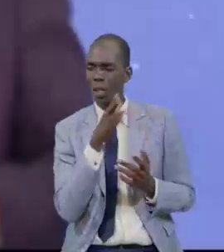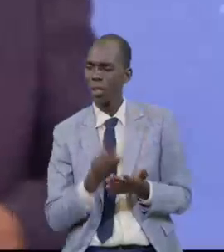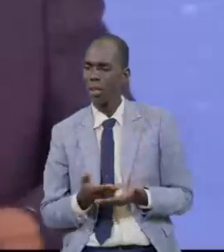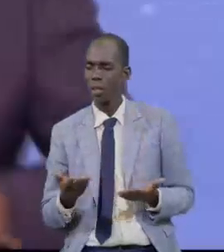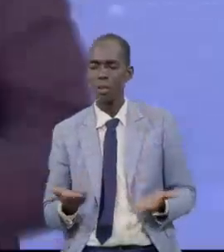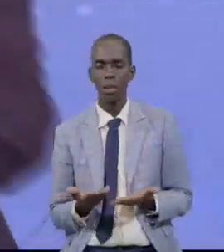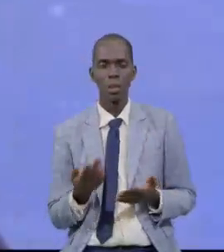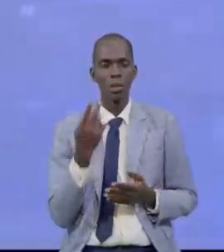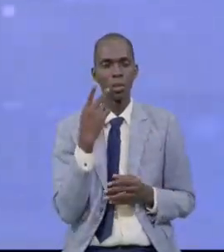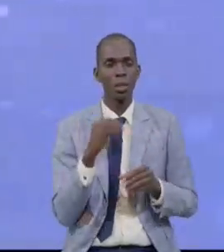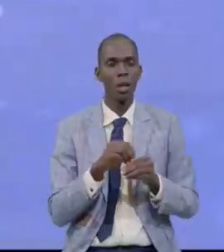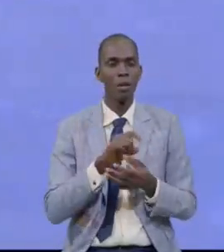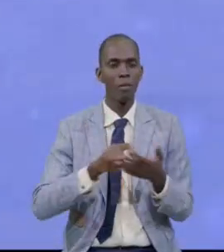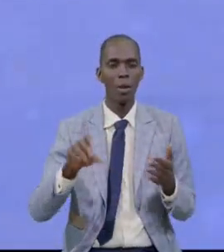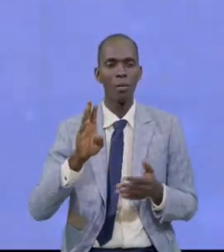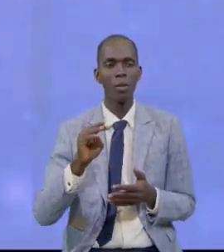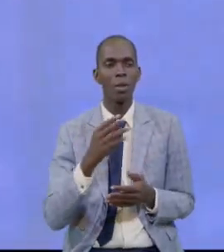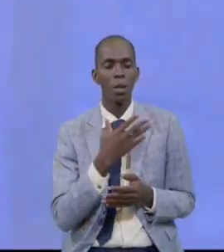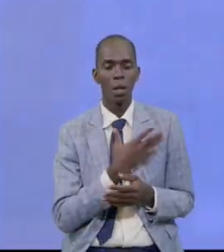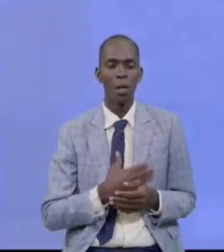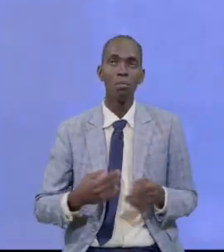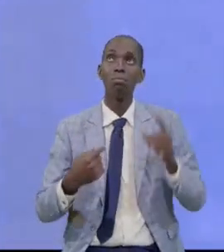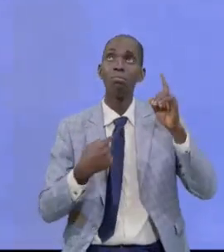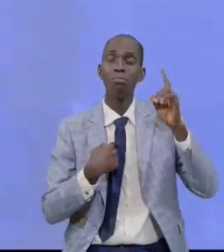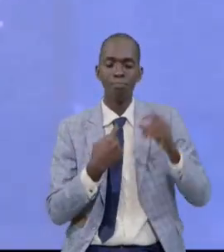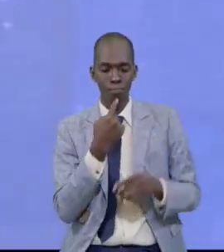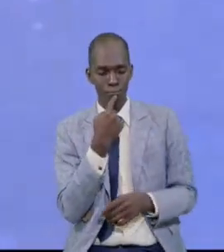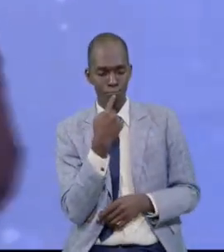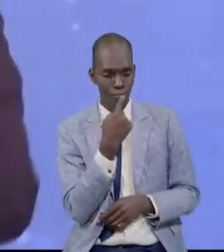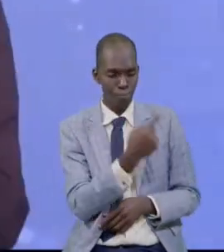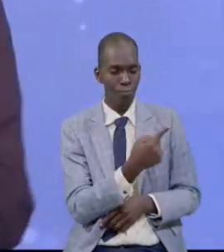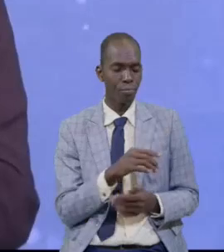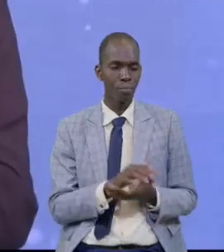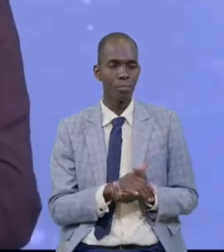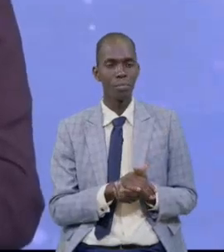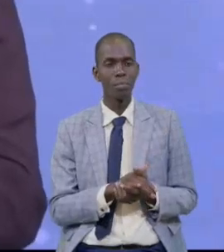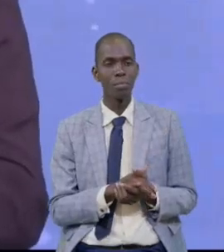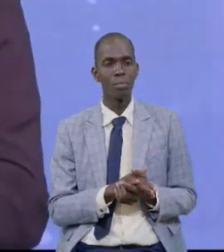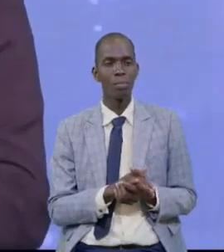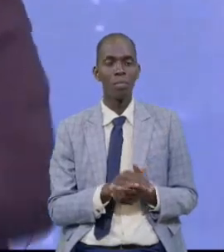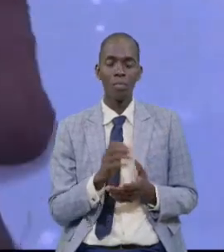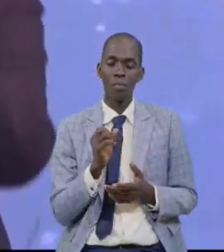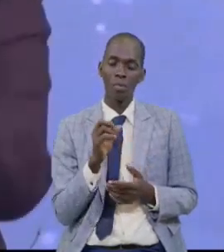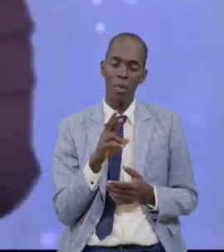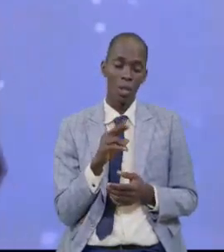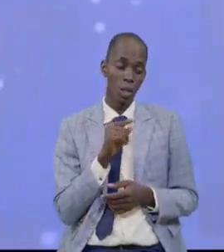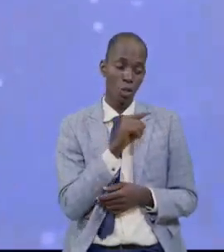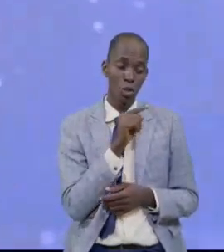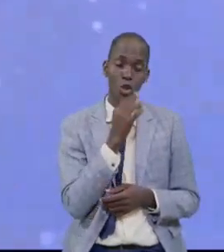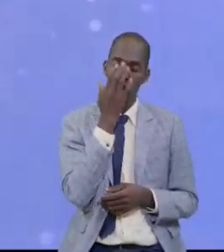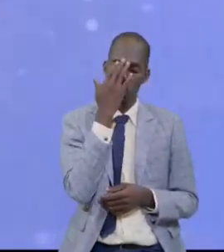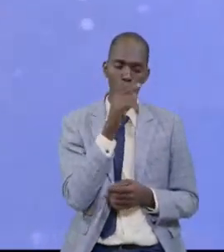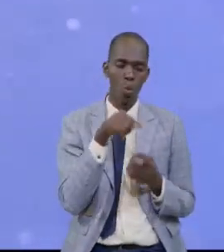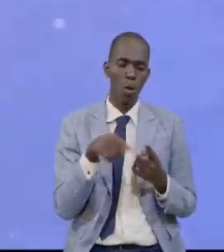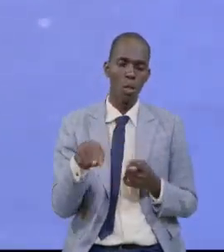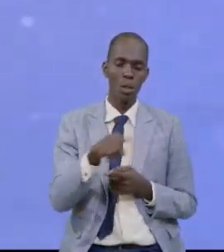Verse 14, and I said unto him, sir, thou knowest. And he said unto me,